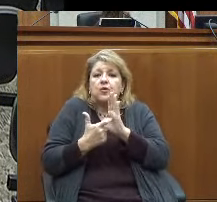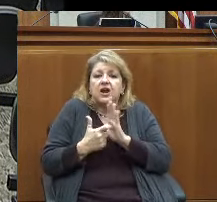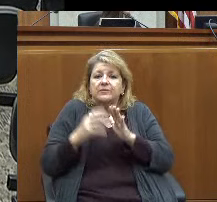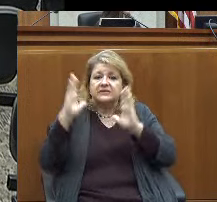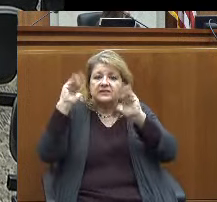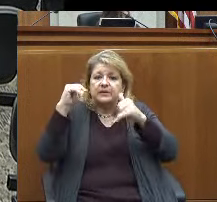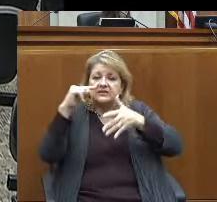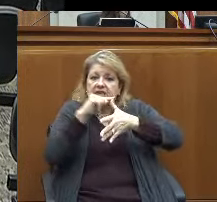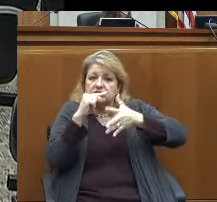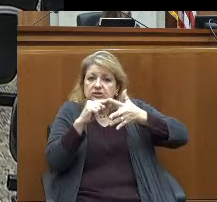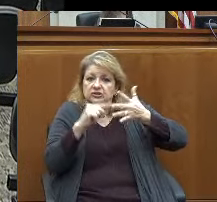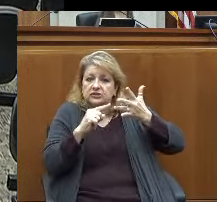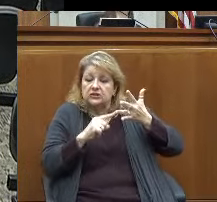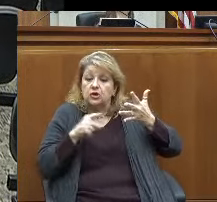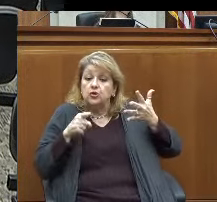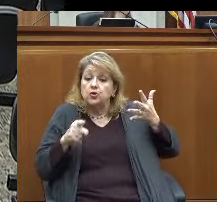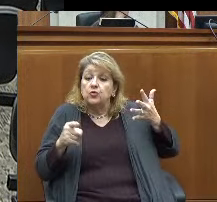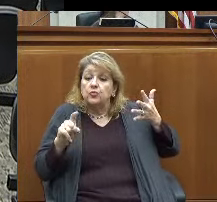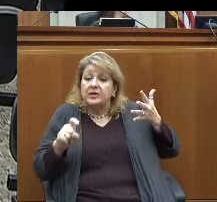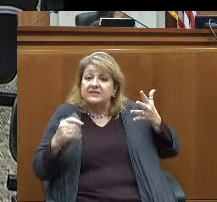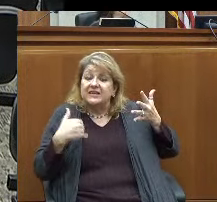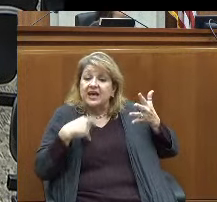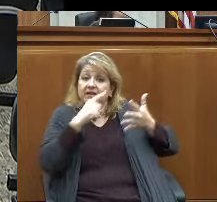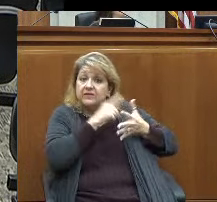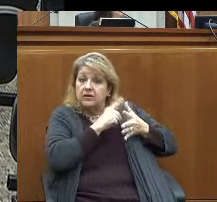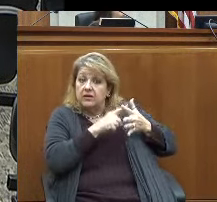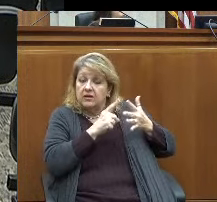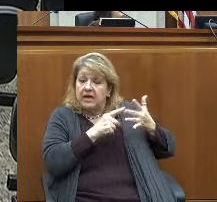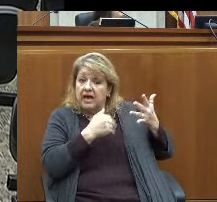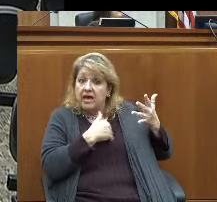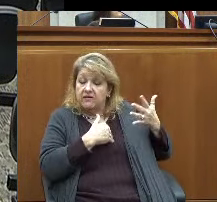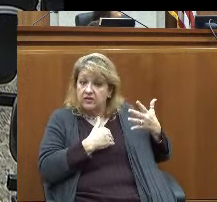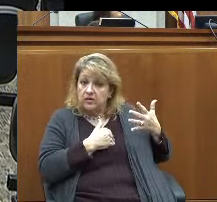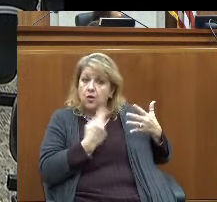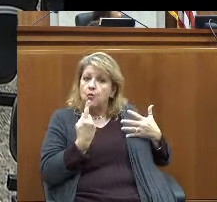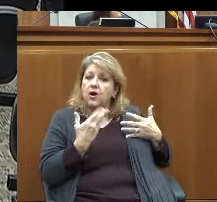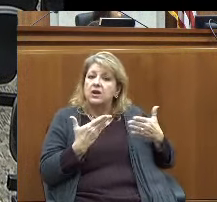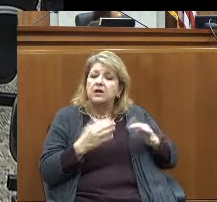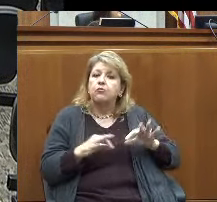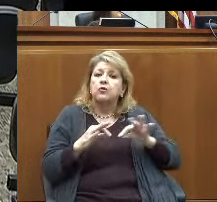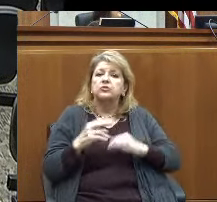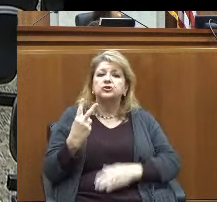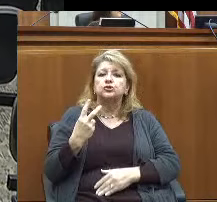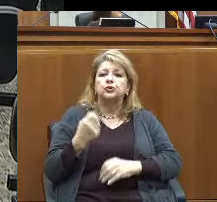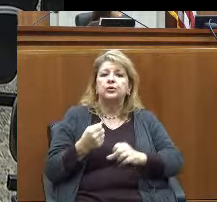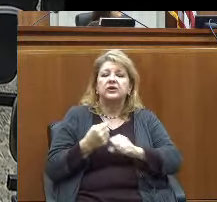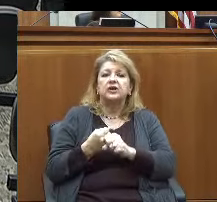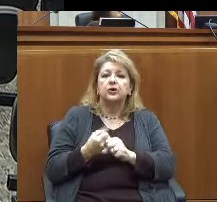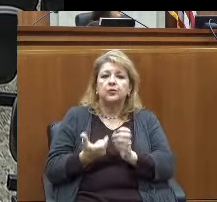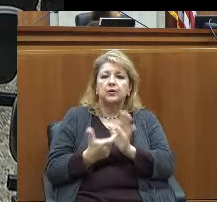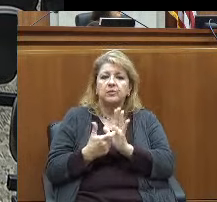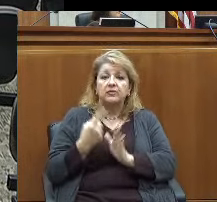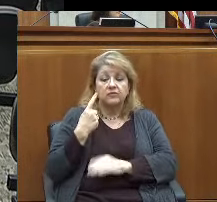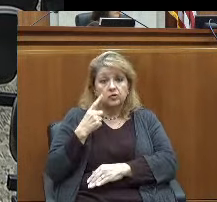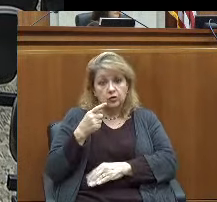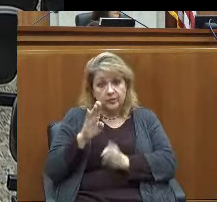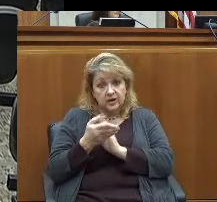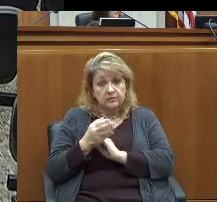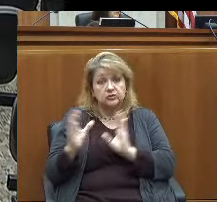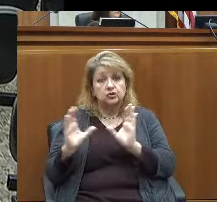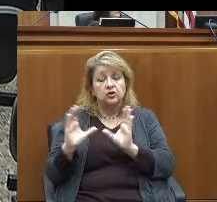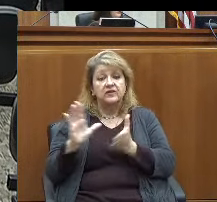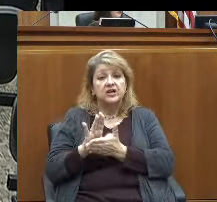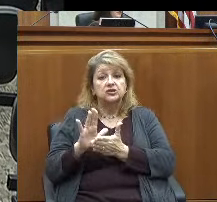expectations that an individual has to hold. Particularly, what came into play was the 2-year requirement that in order to be a certified school